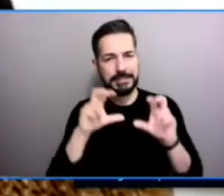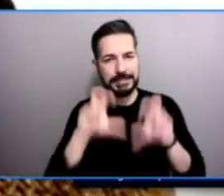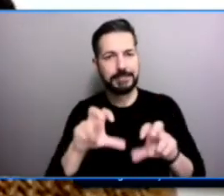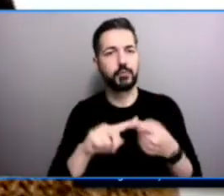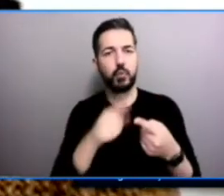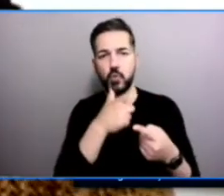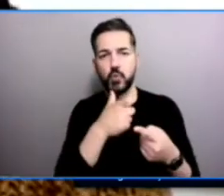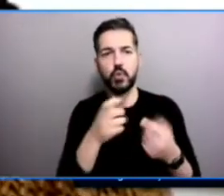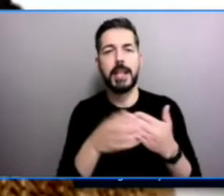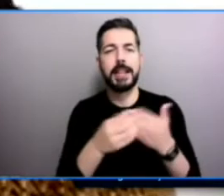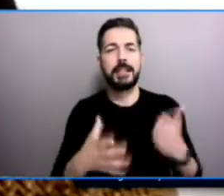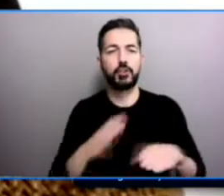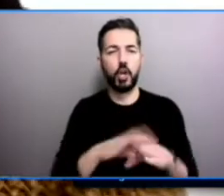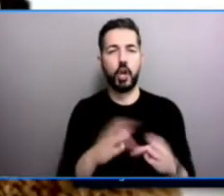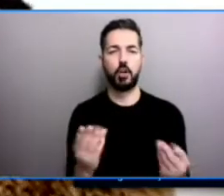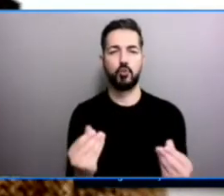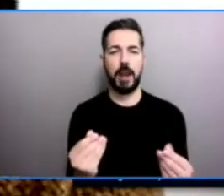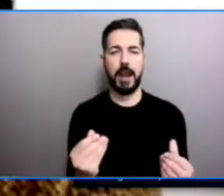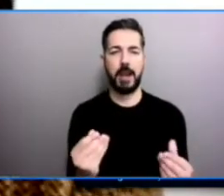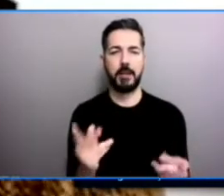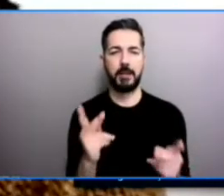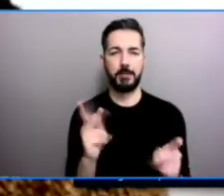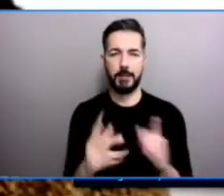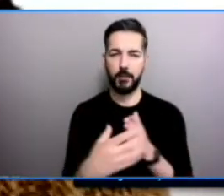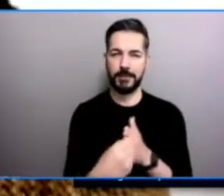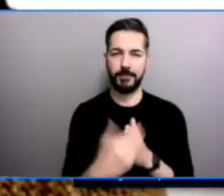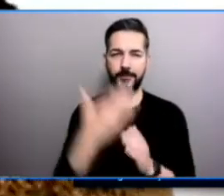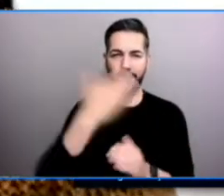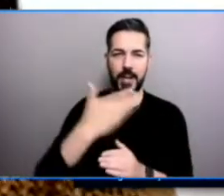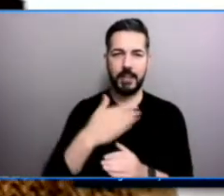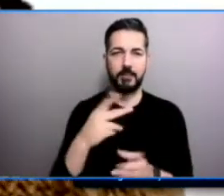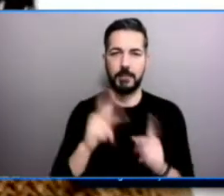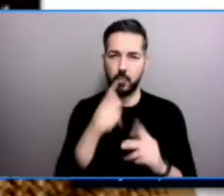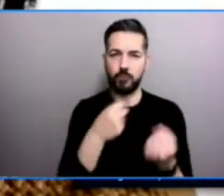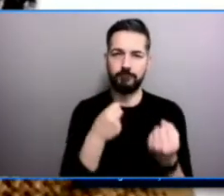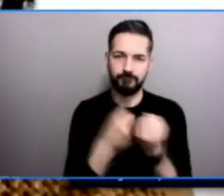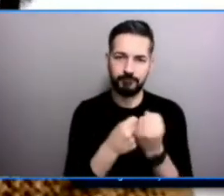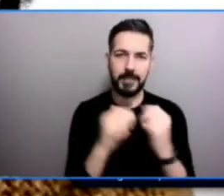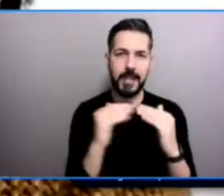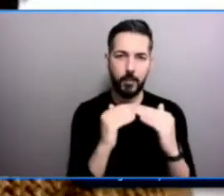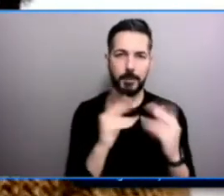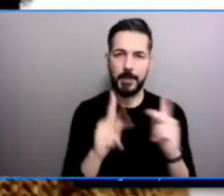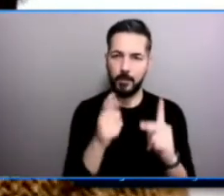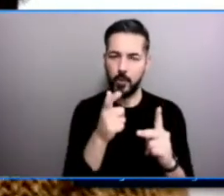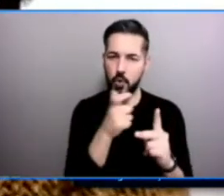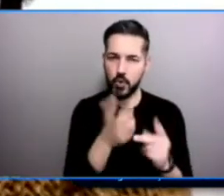phenomenal. Ashley, for you, what advice would you give?